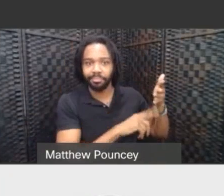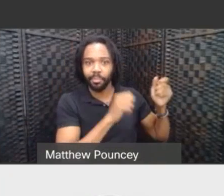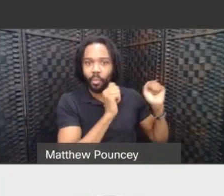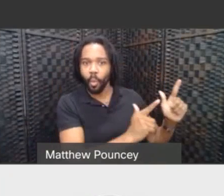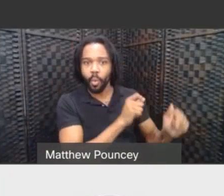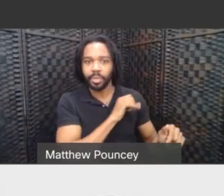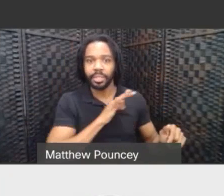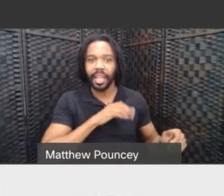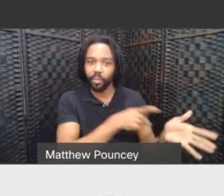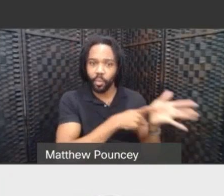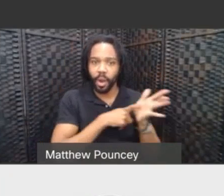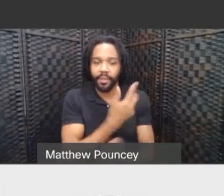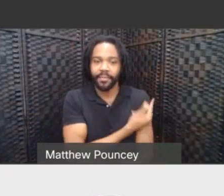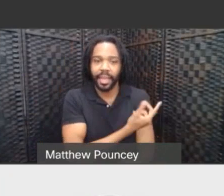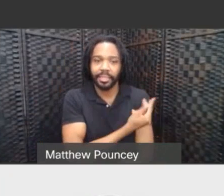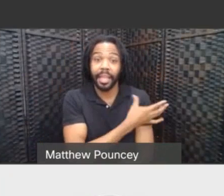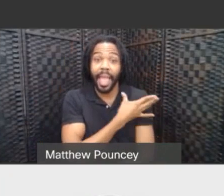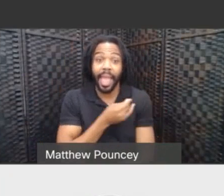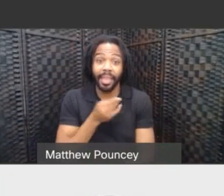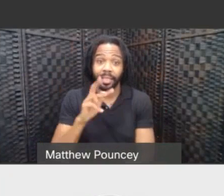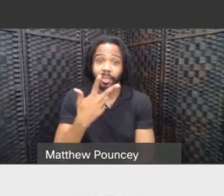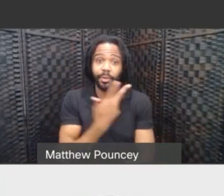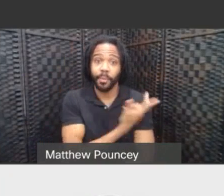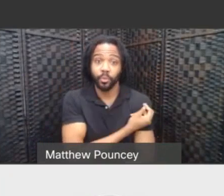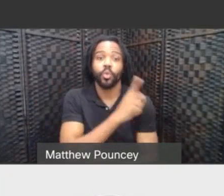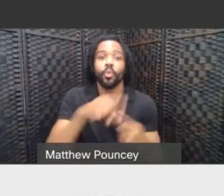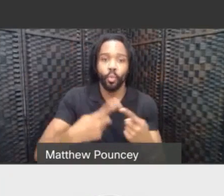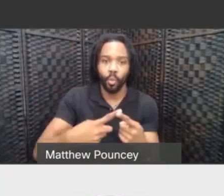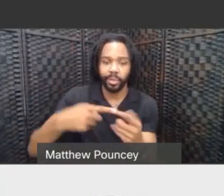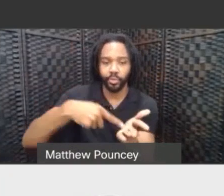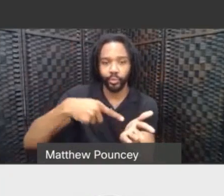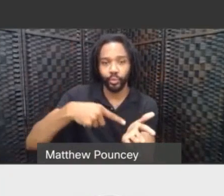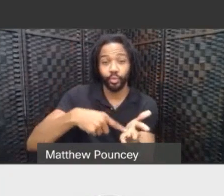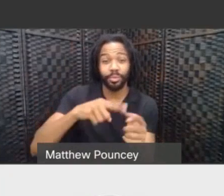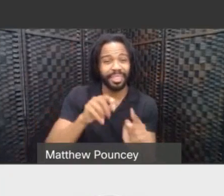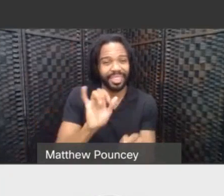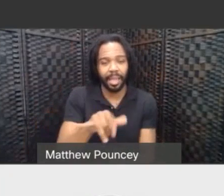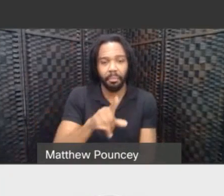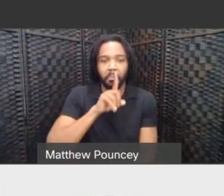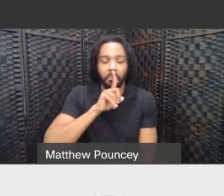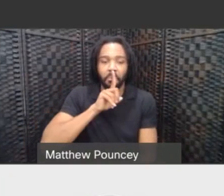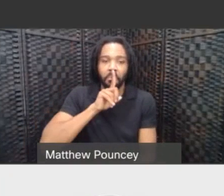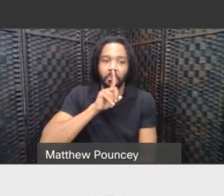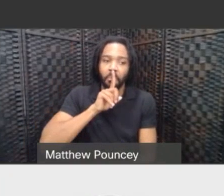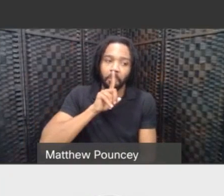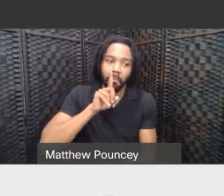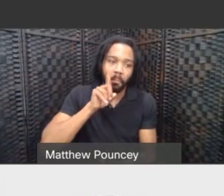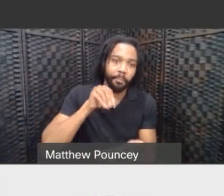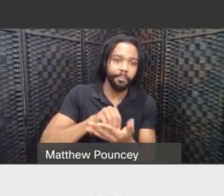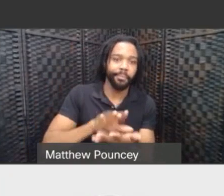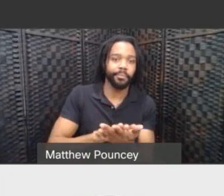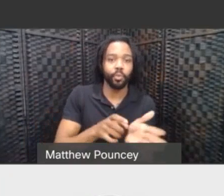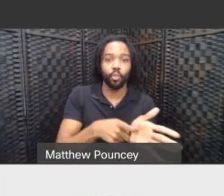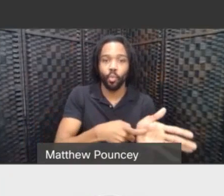become vaccinated and get a booster when it's due. But that isn't yet in the